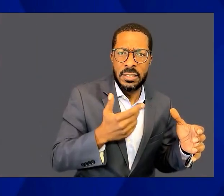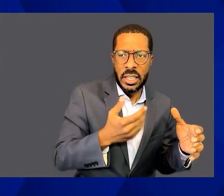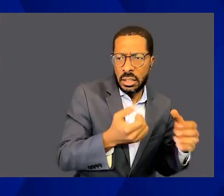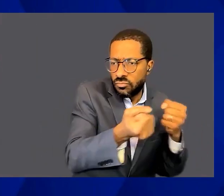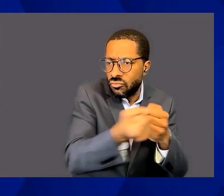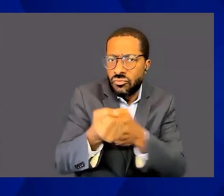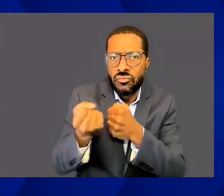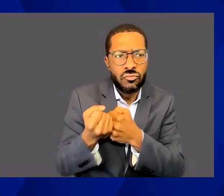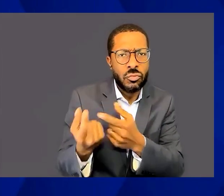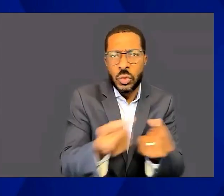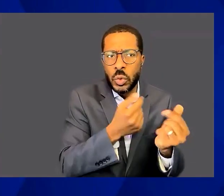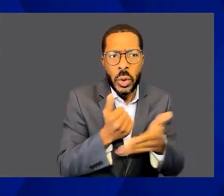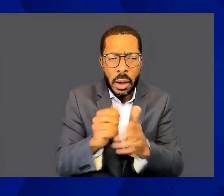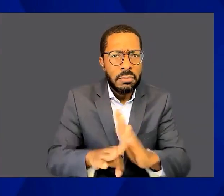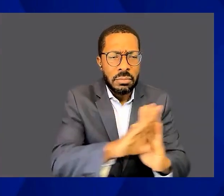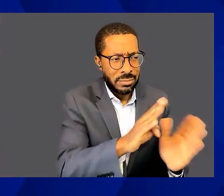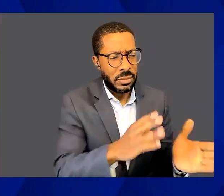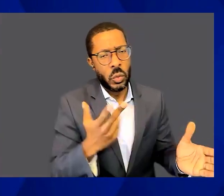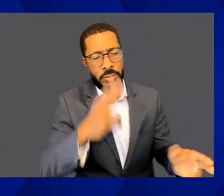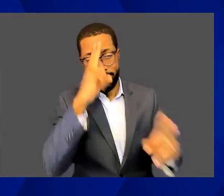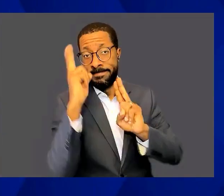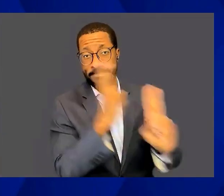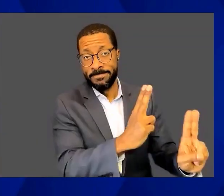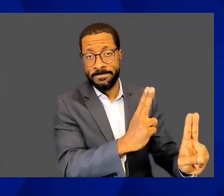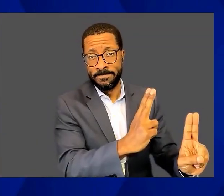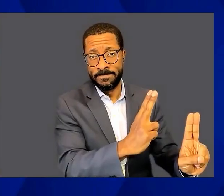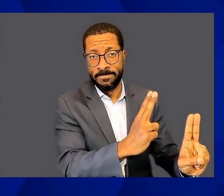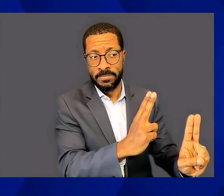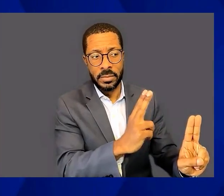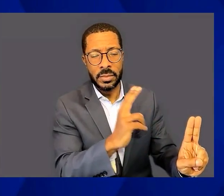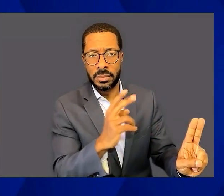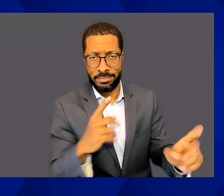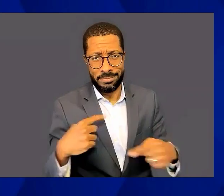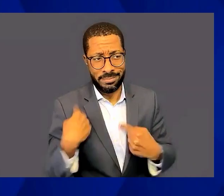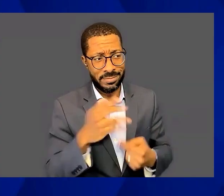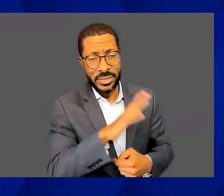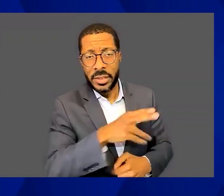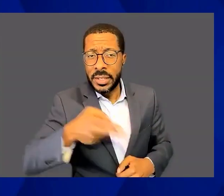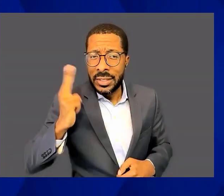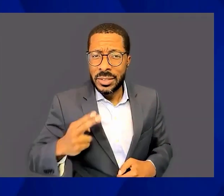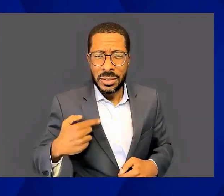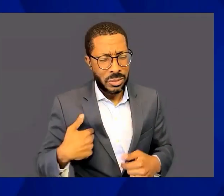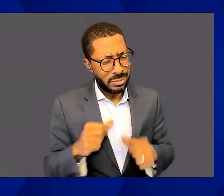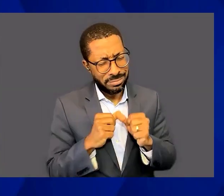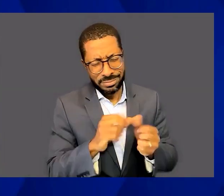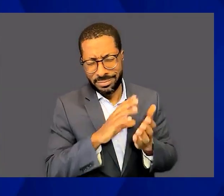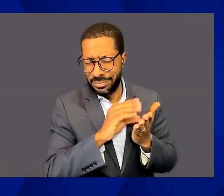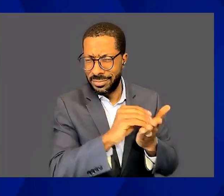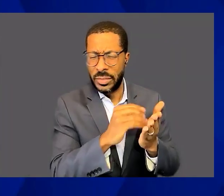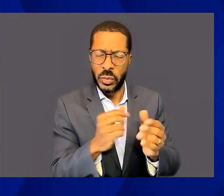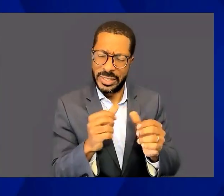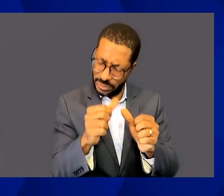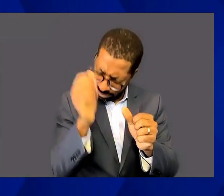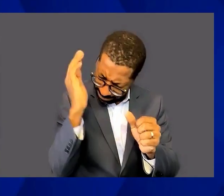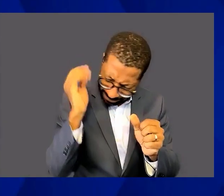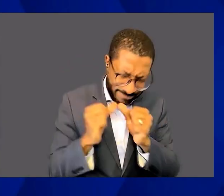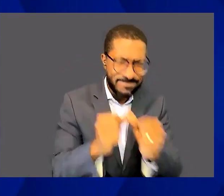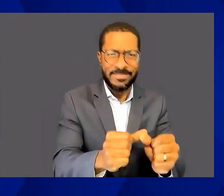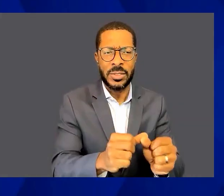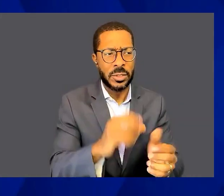indigenous peoples. And we commit to continuing to learn from their histories and to steward this land with respect